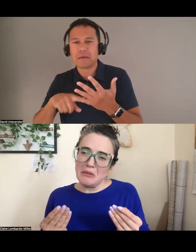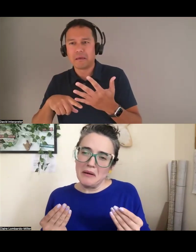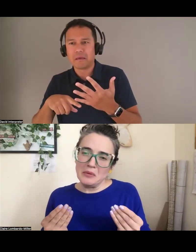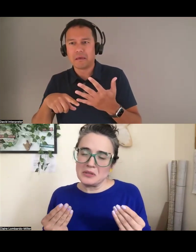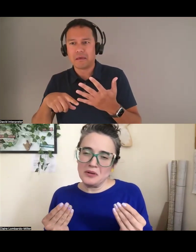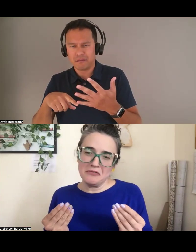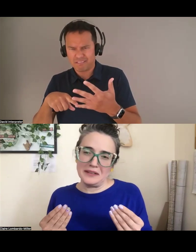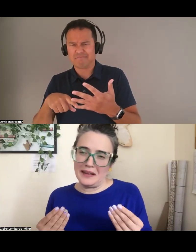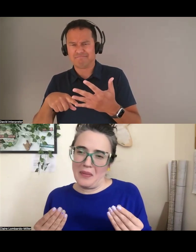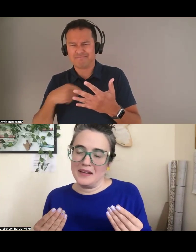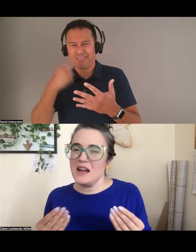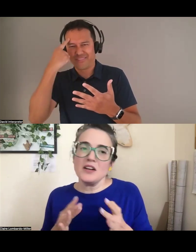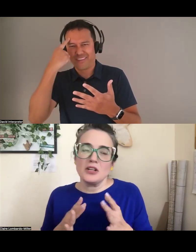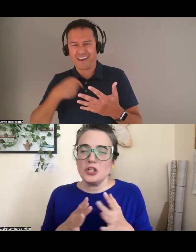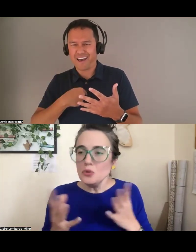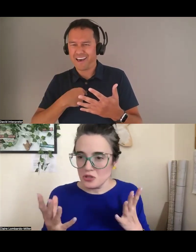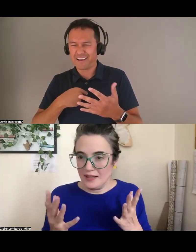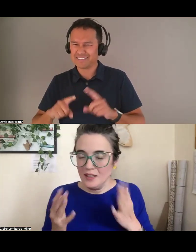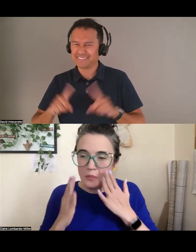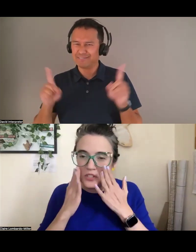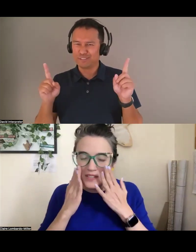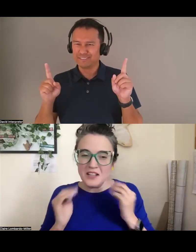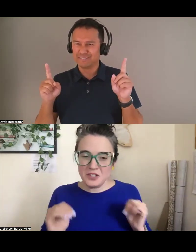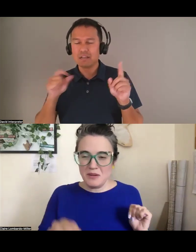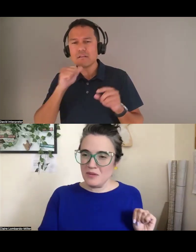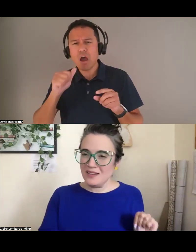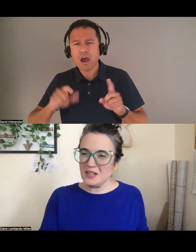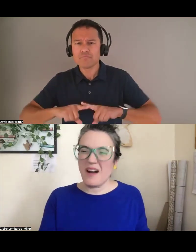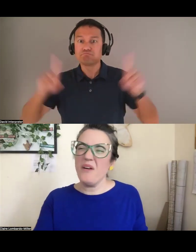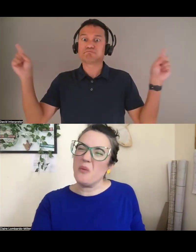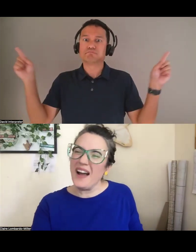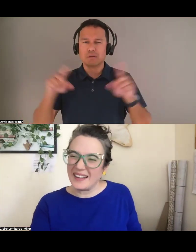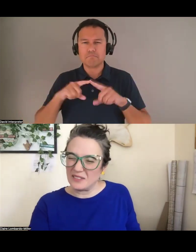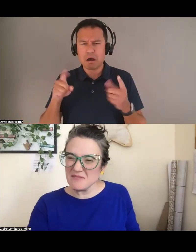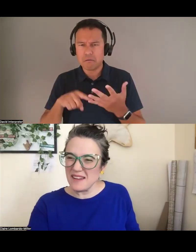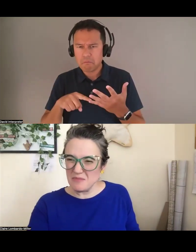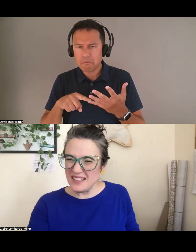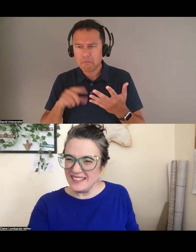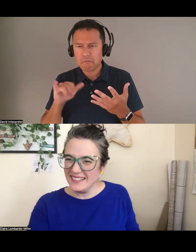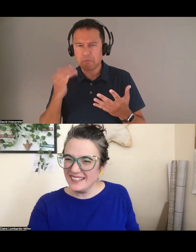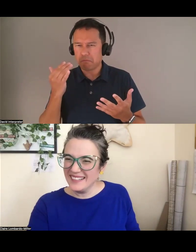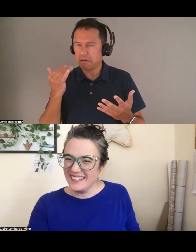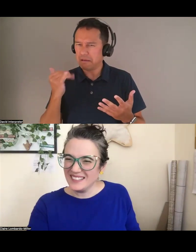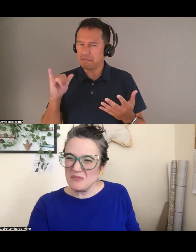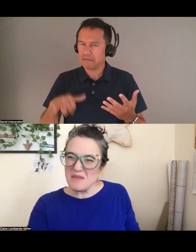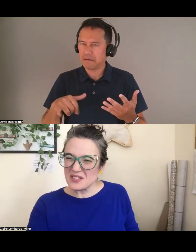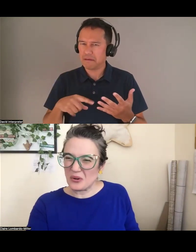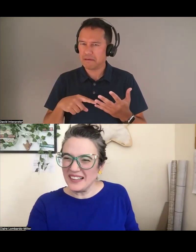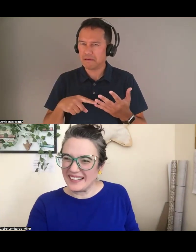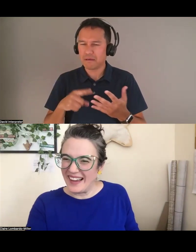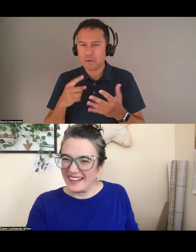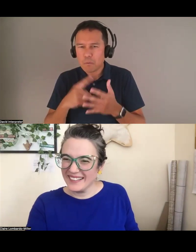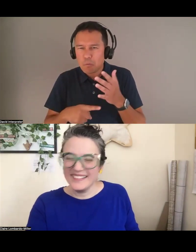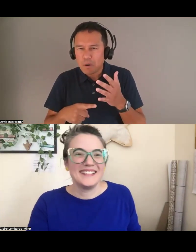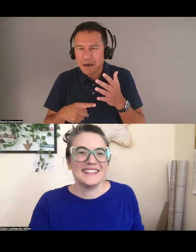kind of thought I would score differently on that. Not hugely, but just enough to make me think about, well, why? What made me score